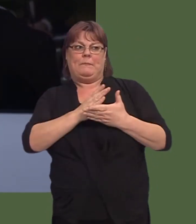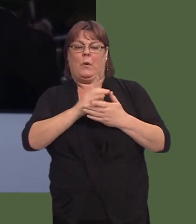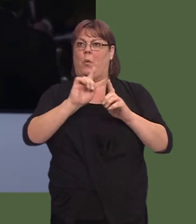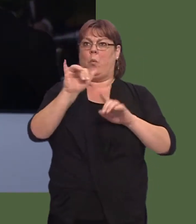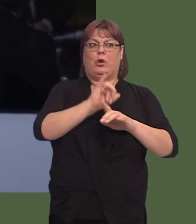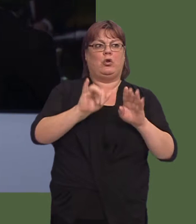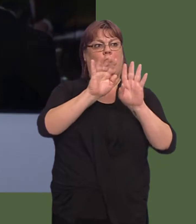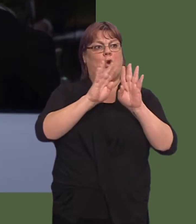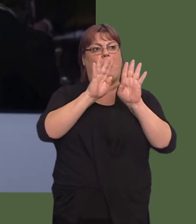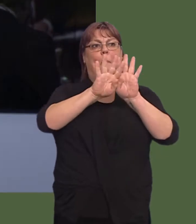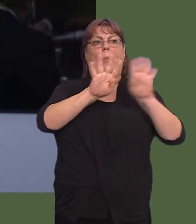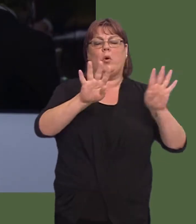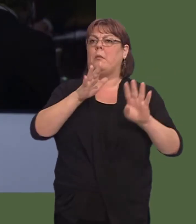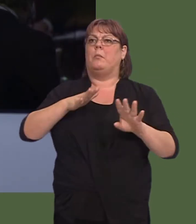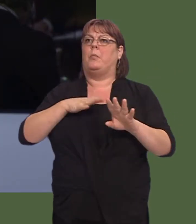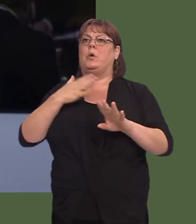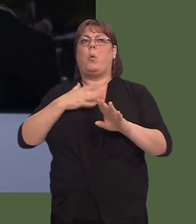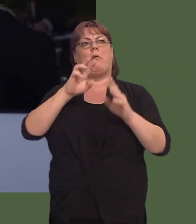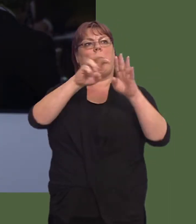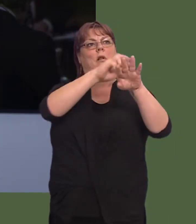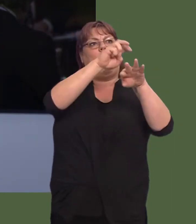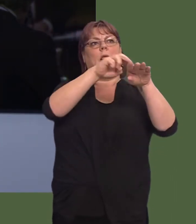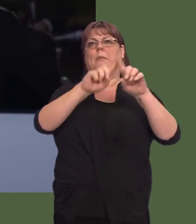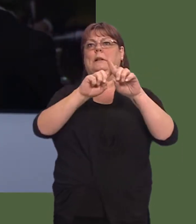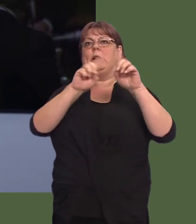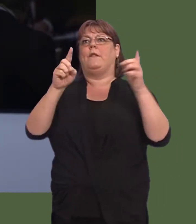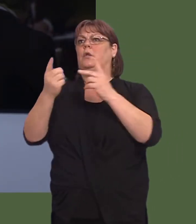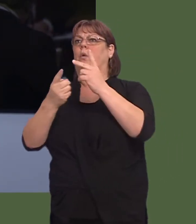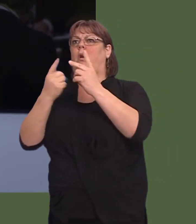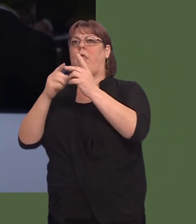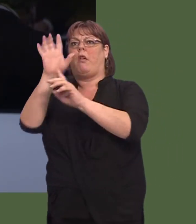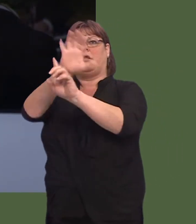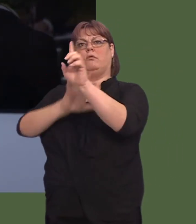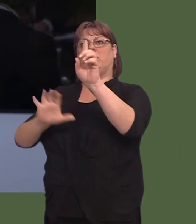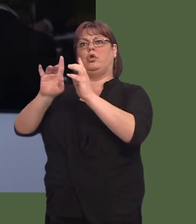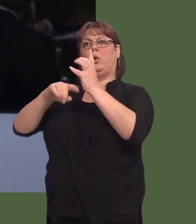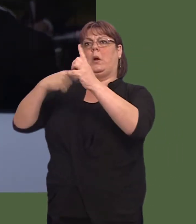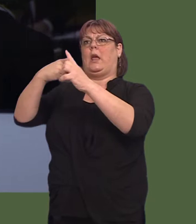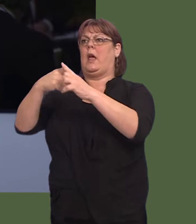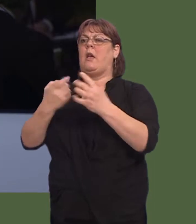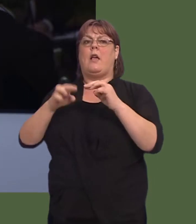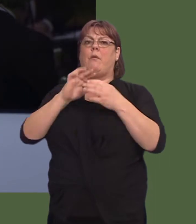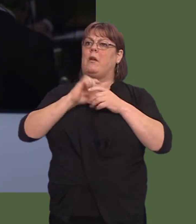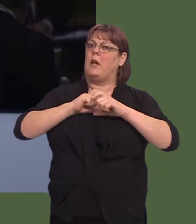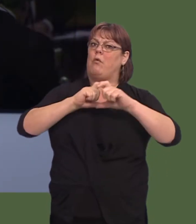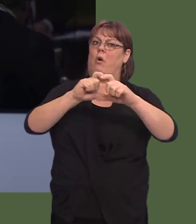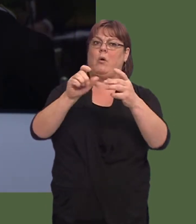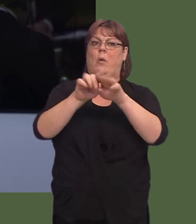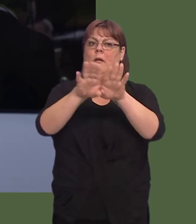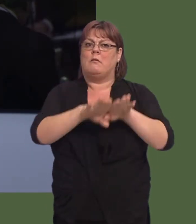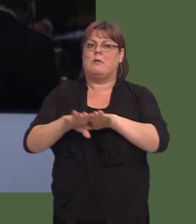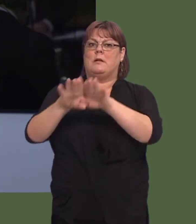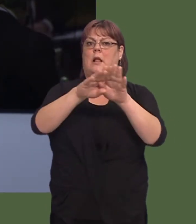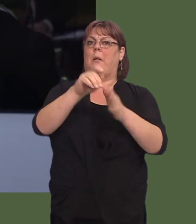be treating any part of the UK differently. He also noted that Labour Shadow Chancellor John McDonnell has said that staying in the single market would